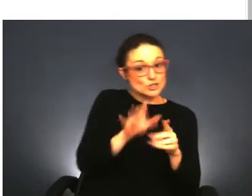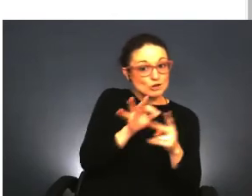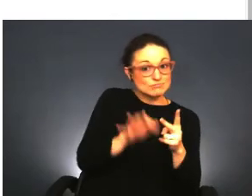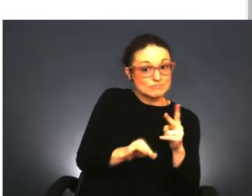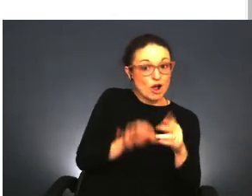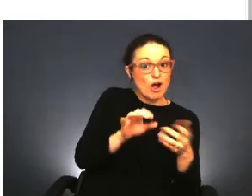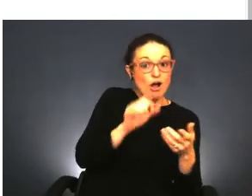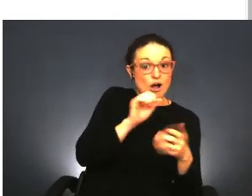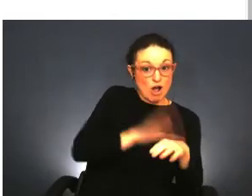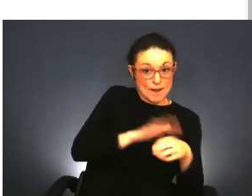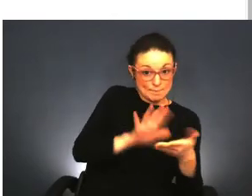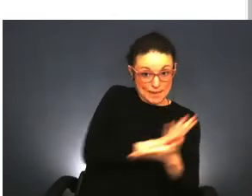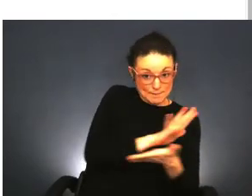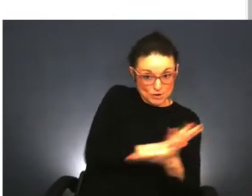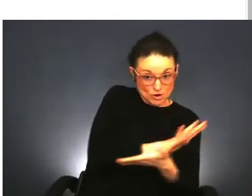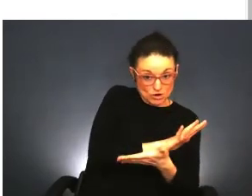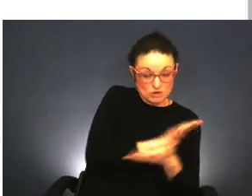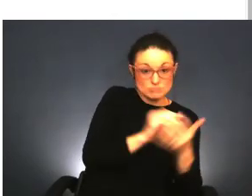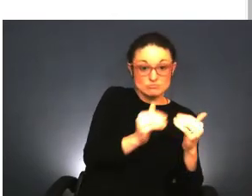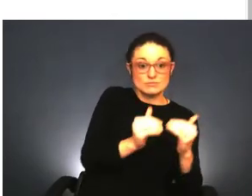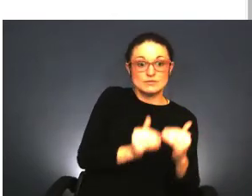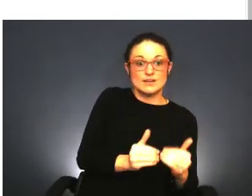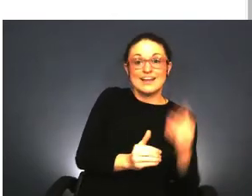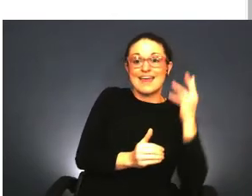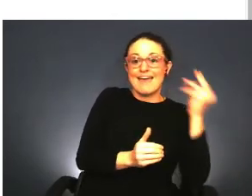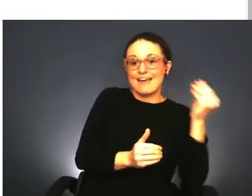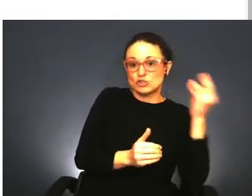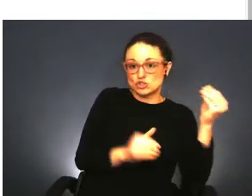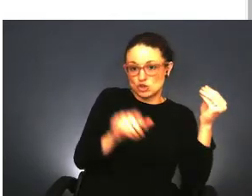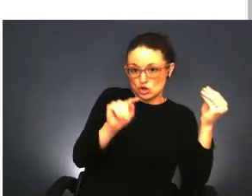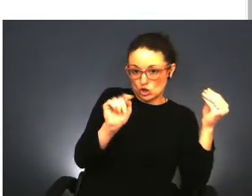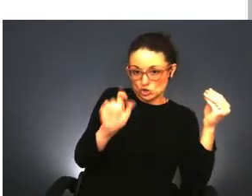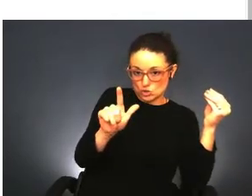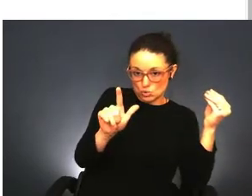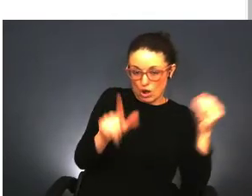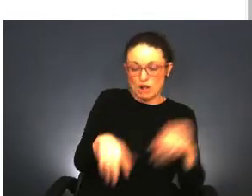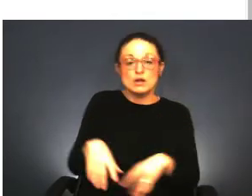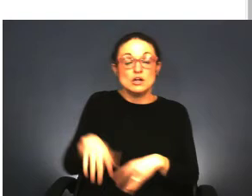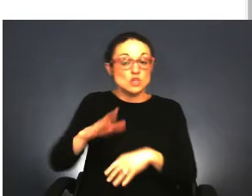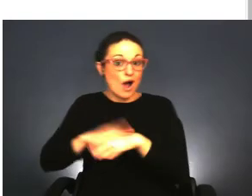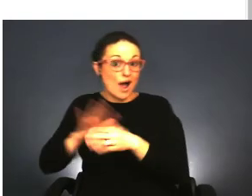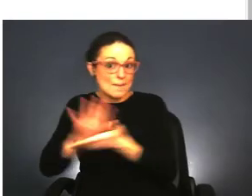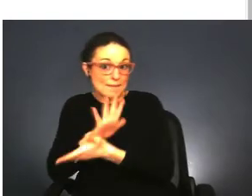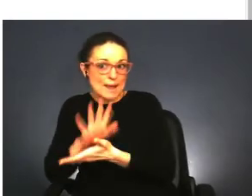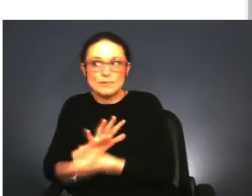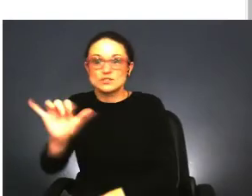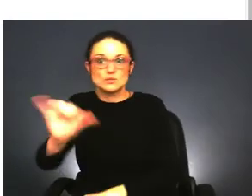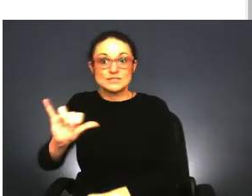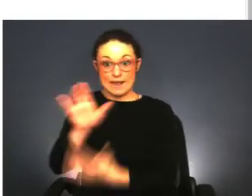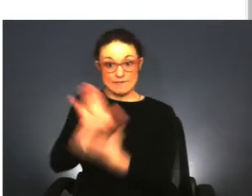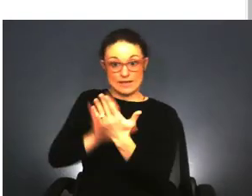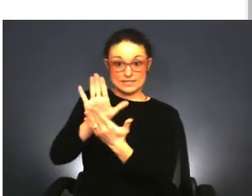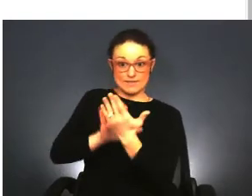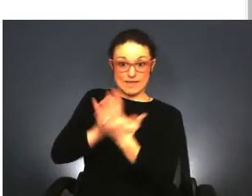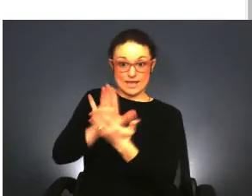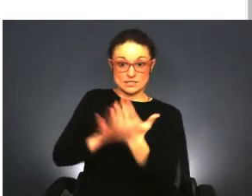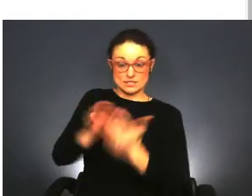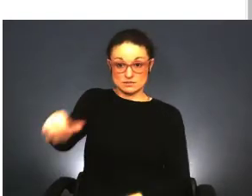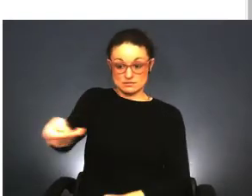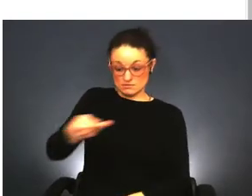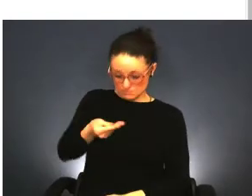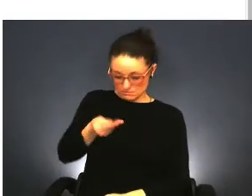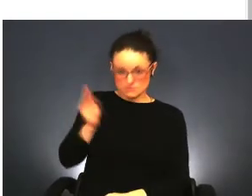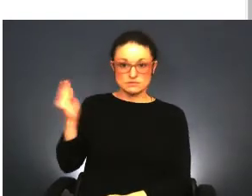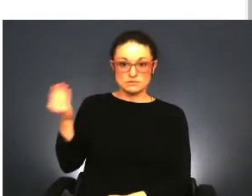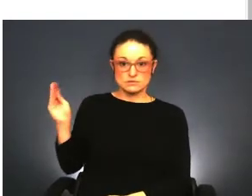I have external tool submissions. So on paper would be if we were face-to-face, then you could set your assignment